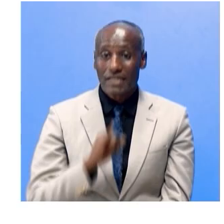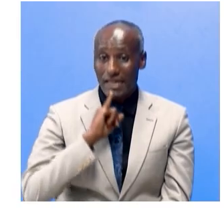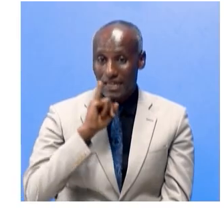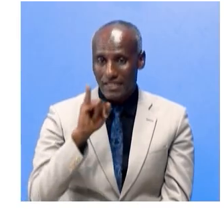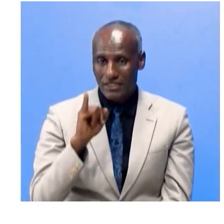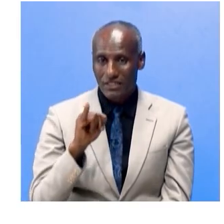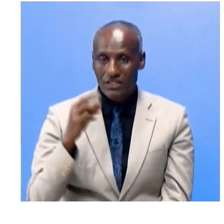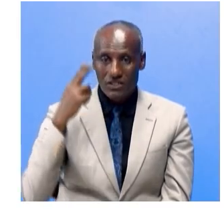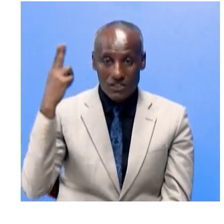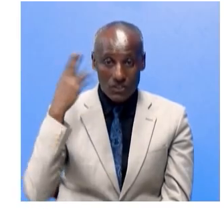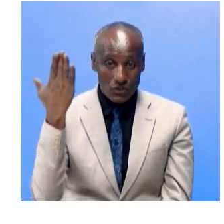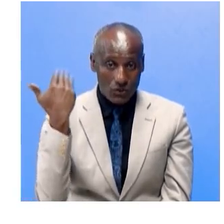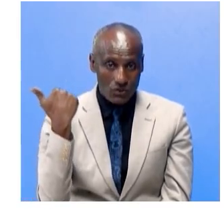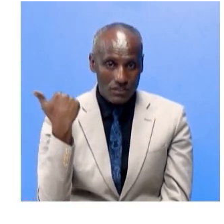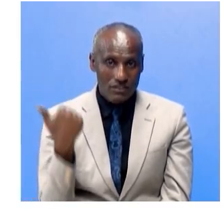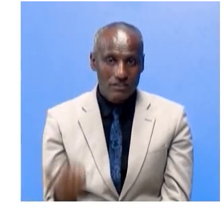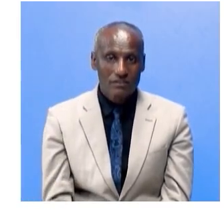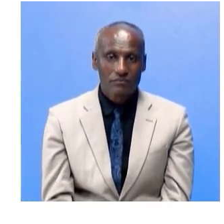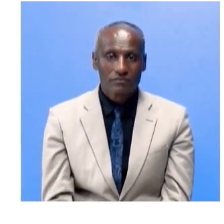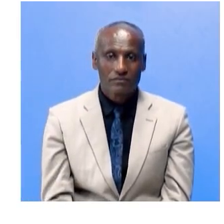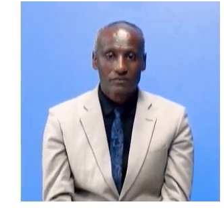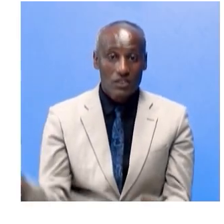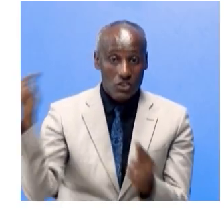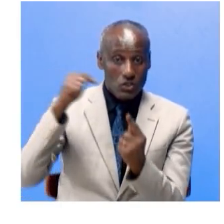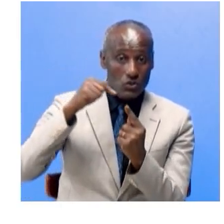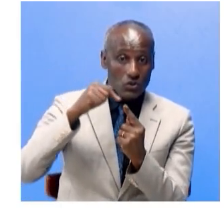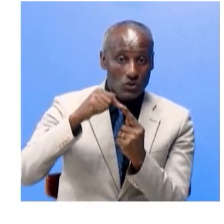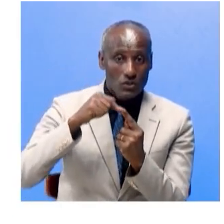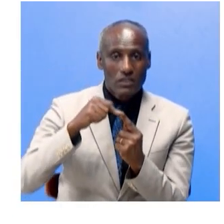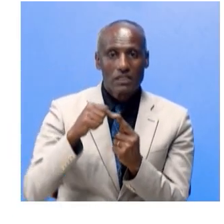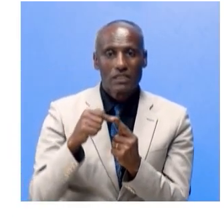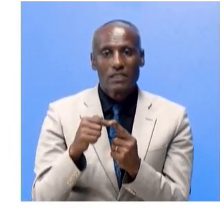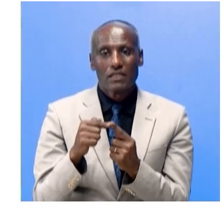is used to